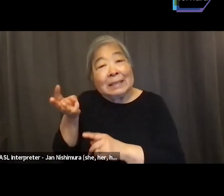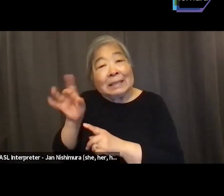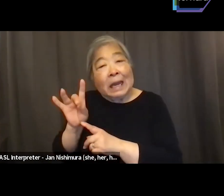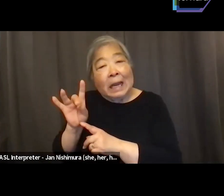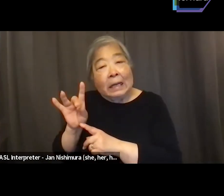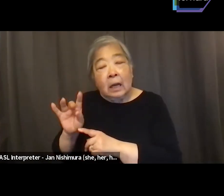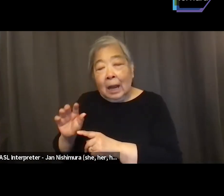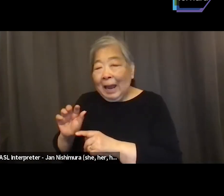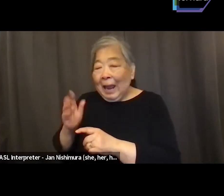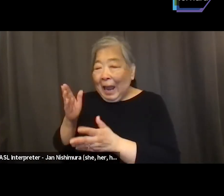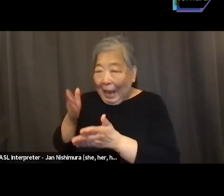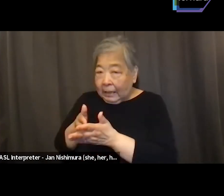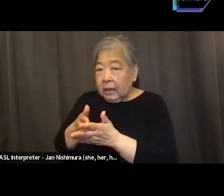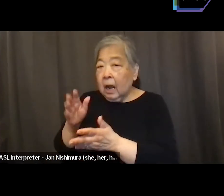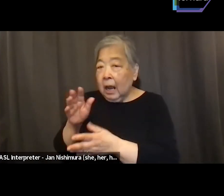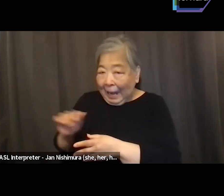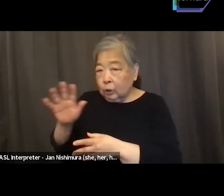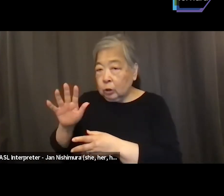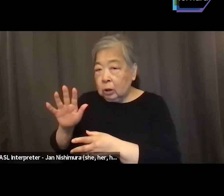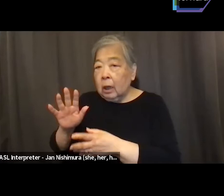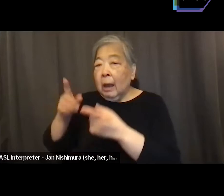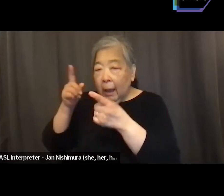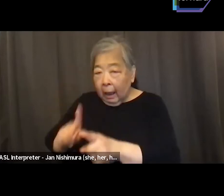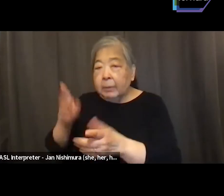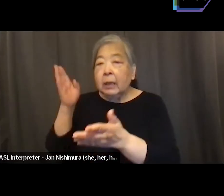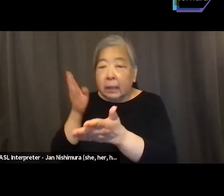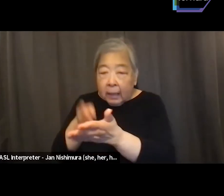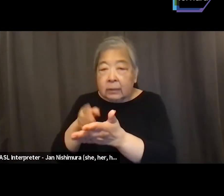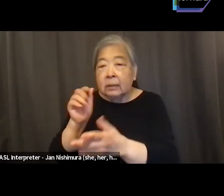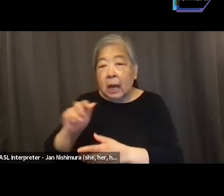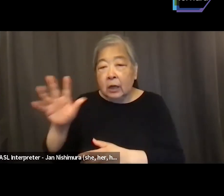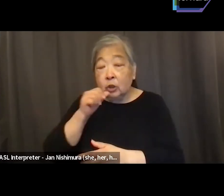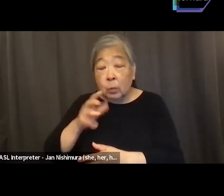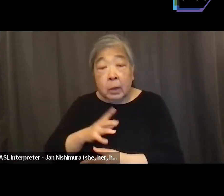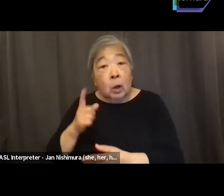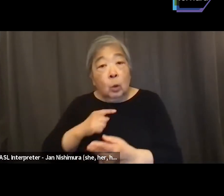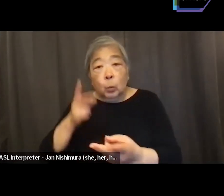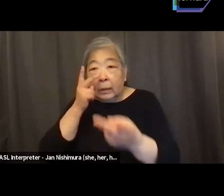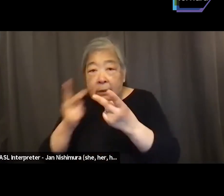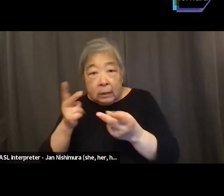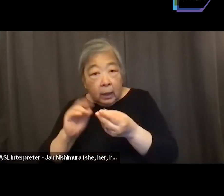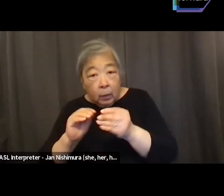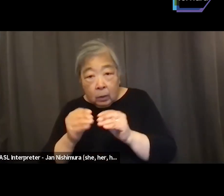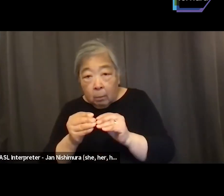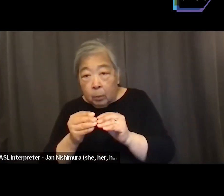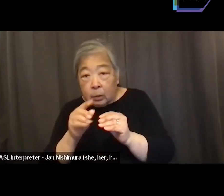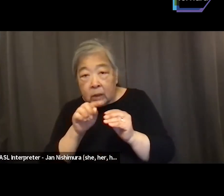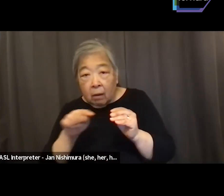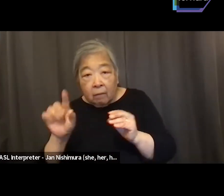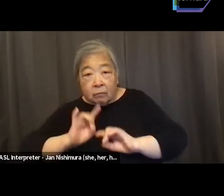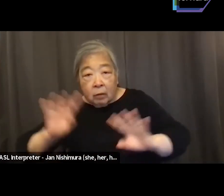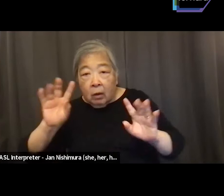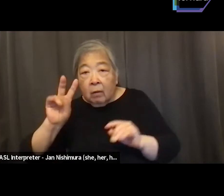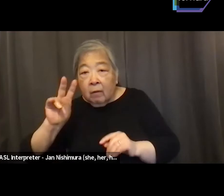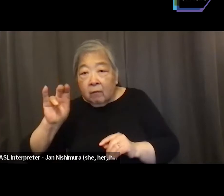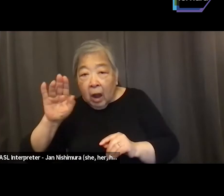anti-Asian hate crimes are perpetuated against Asian women. And so we see that the numbers of the